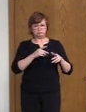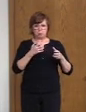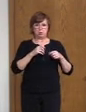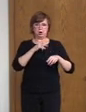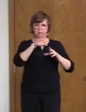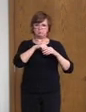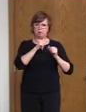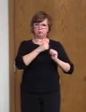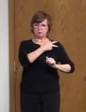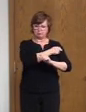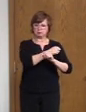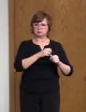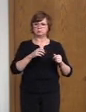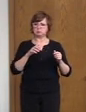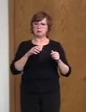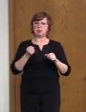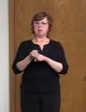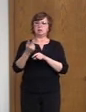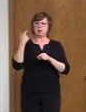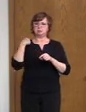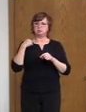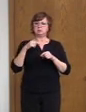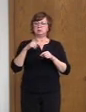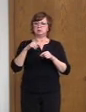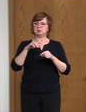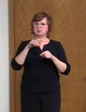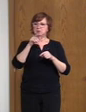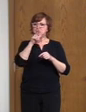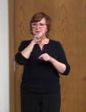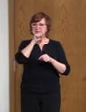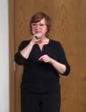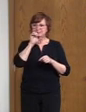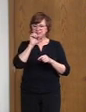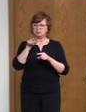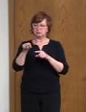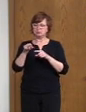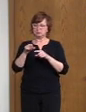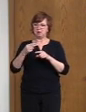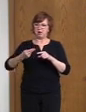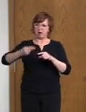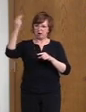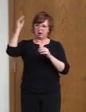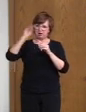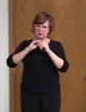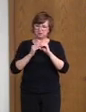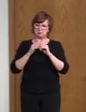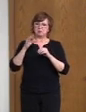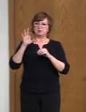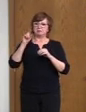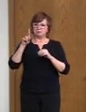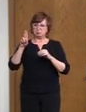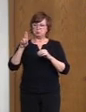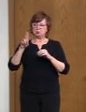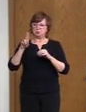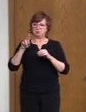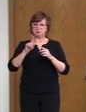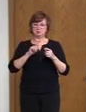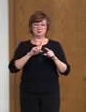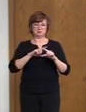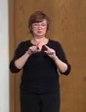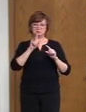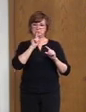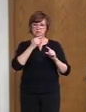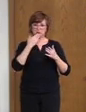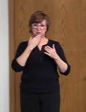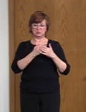has an extremely strong program of participation rate for infant and childhood vaccines, with uptake of around